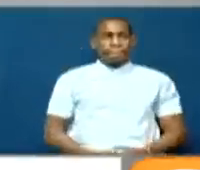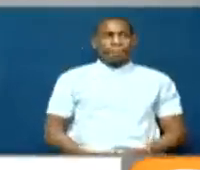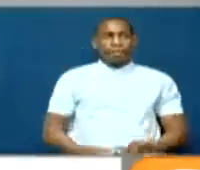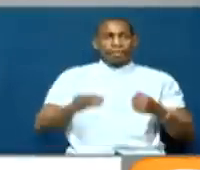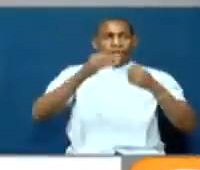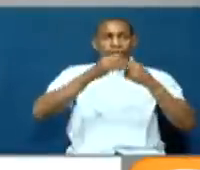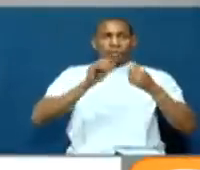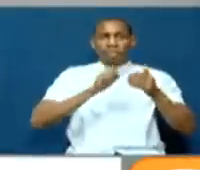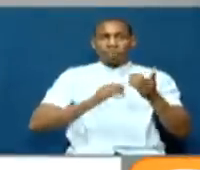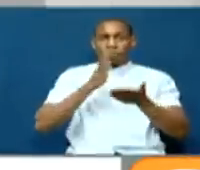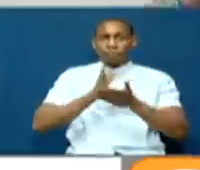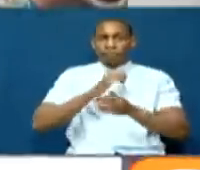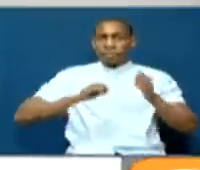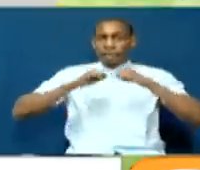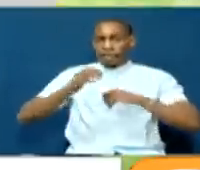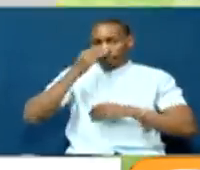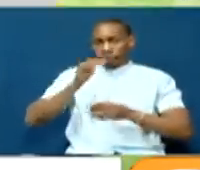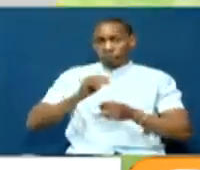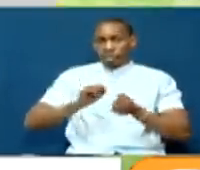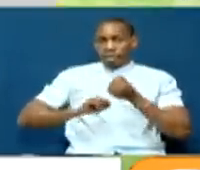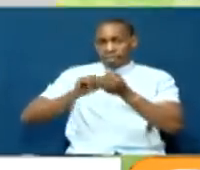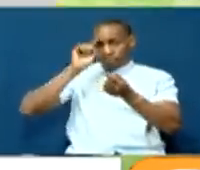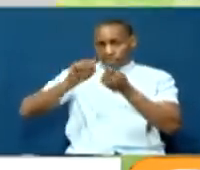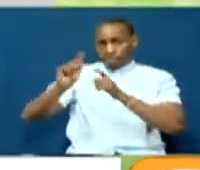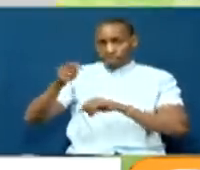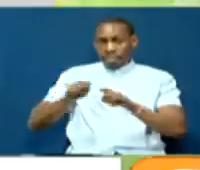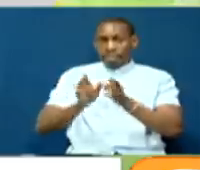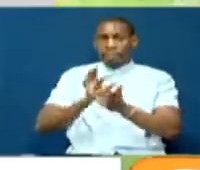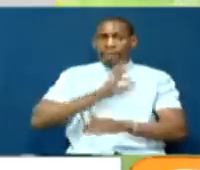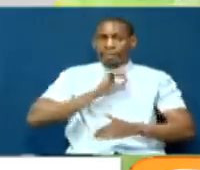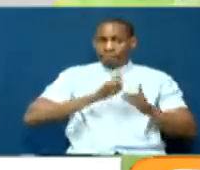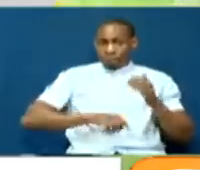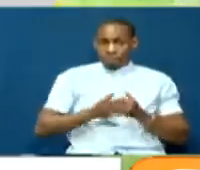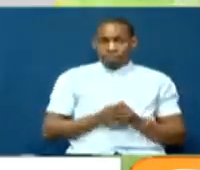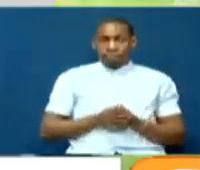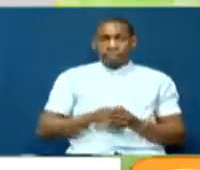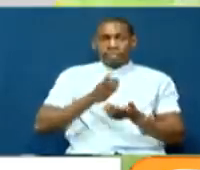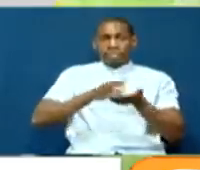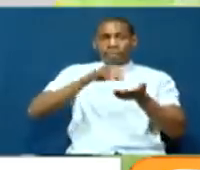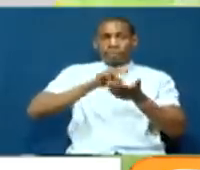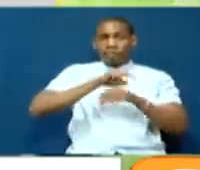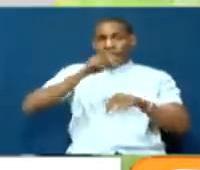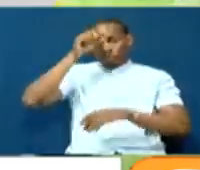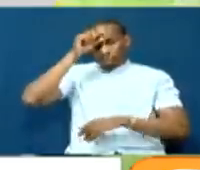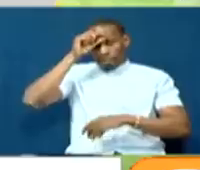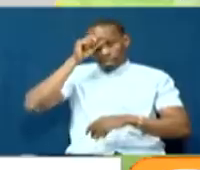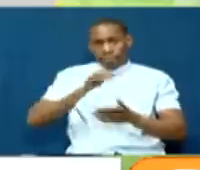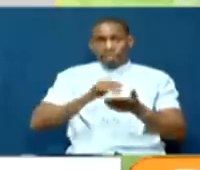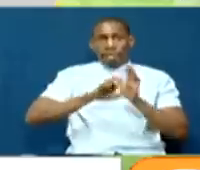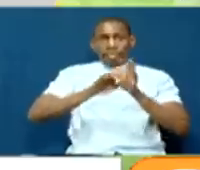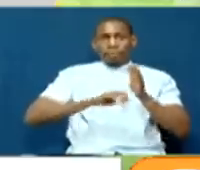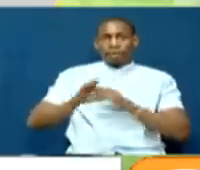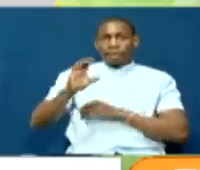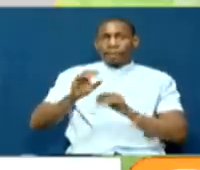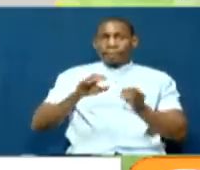Sonko claiming he had secured a deal with Ruto to back his State House bid and in return get 7 slots in the national government, among them a